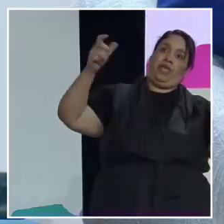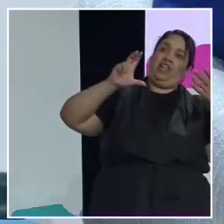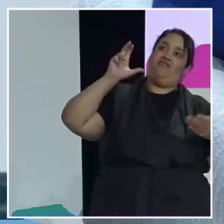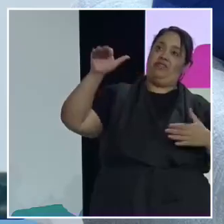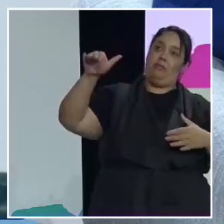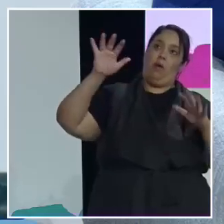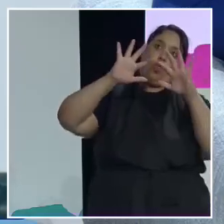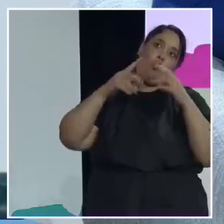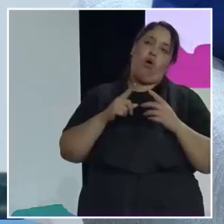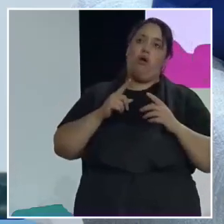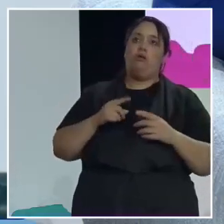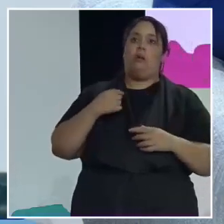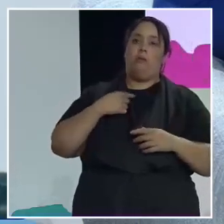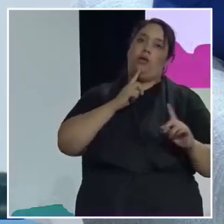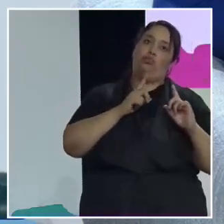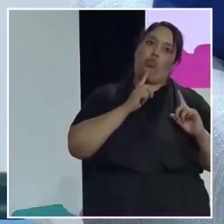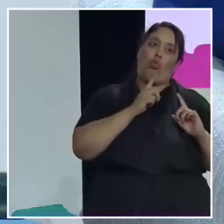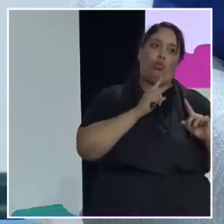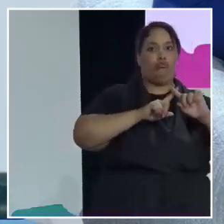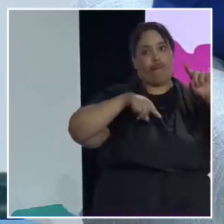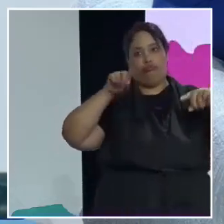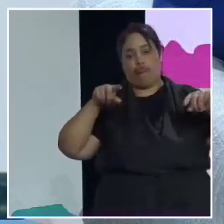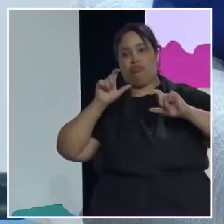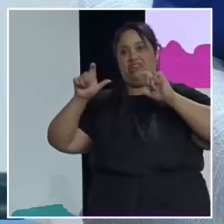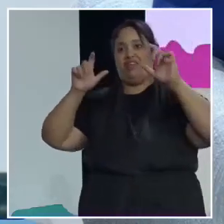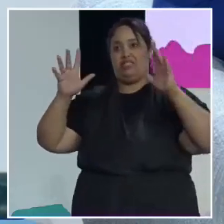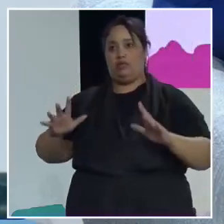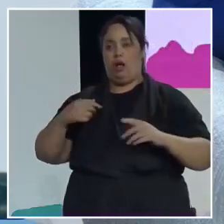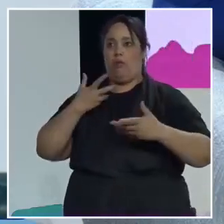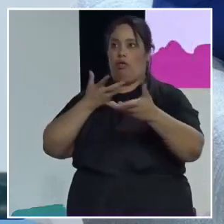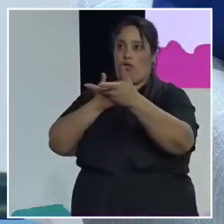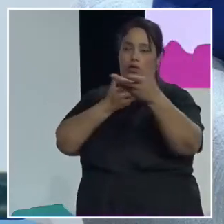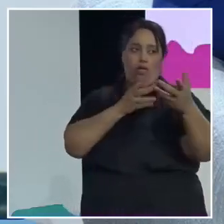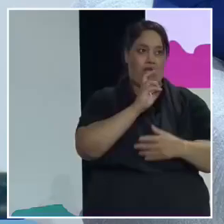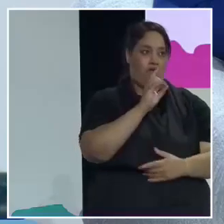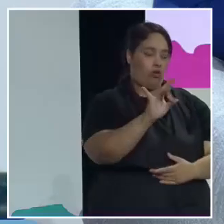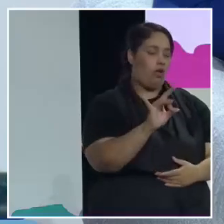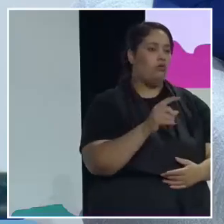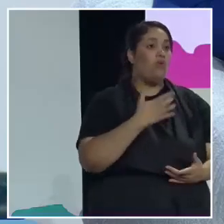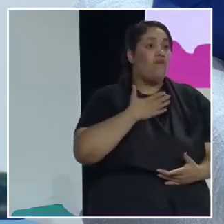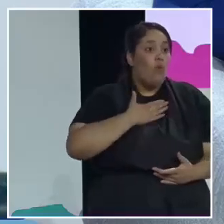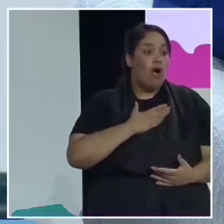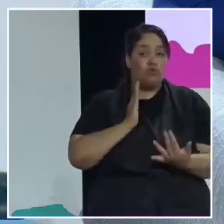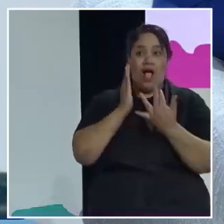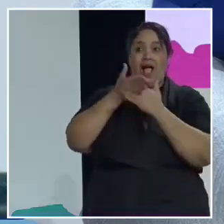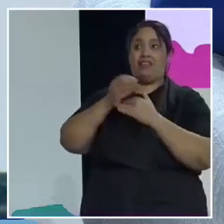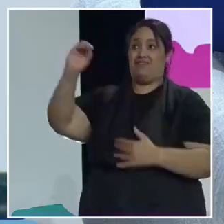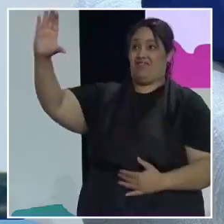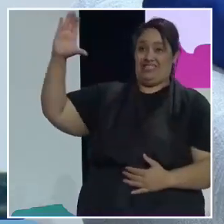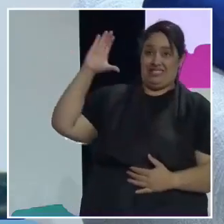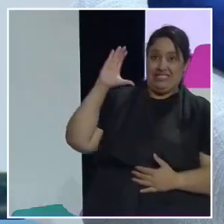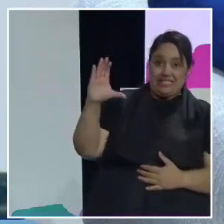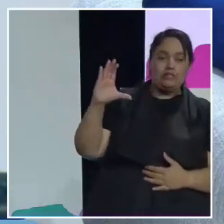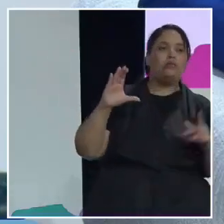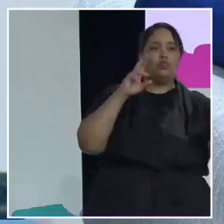investors every day of my life. If you want to access the big money, you have to do it in a way that that